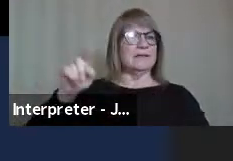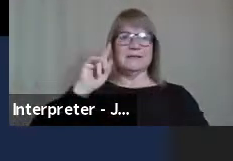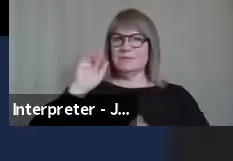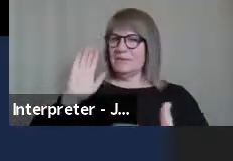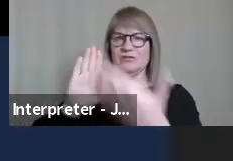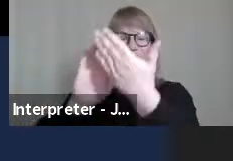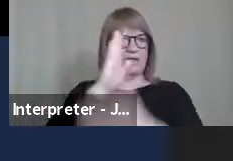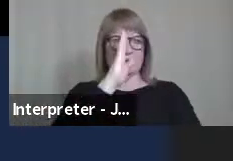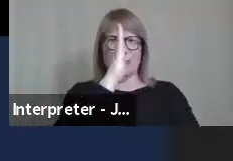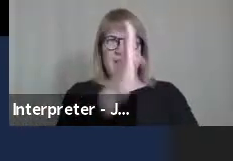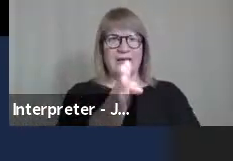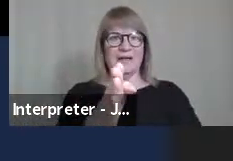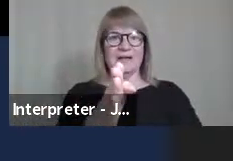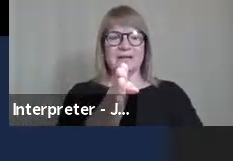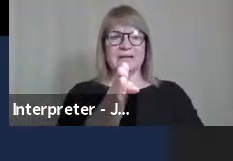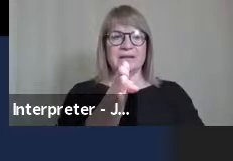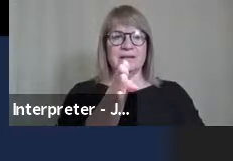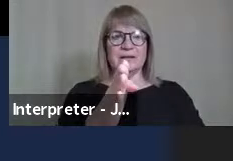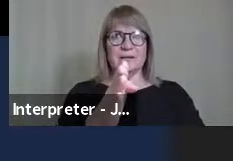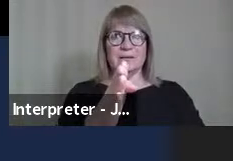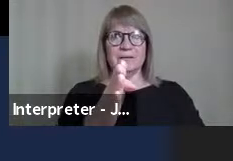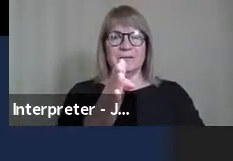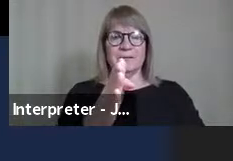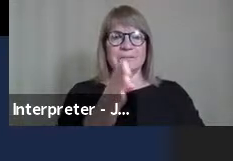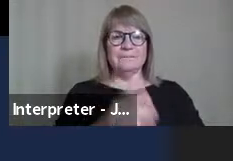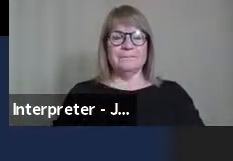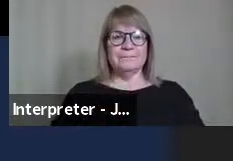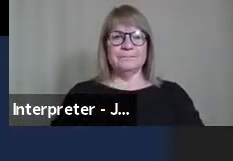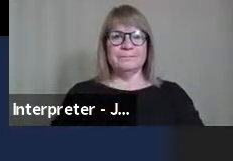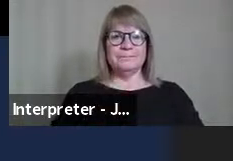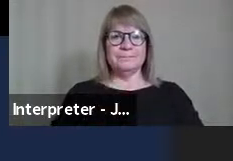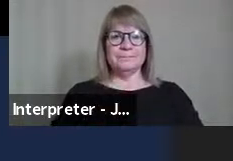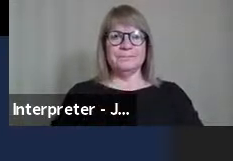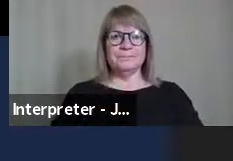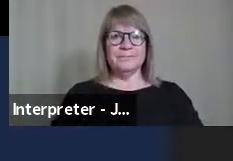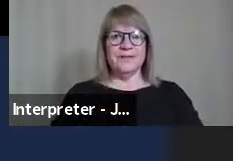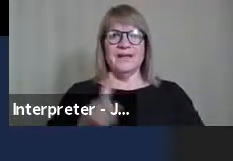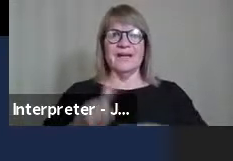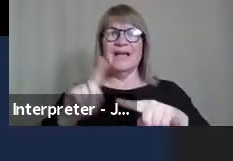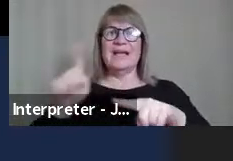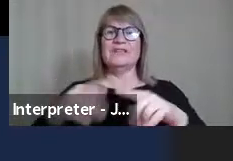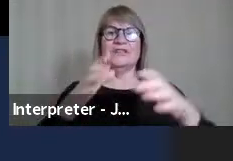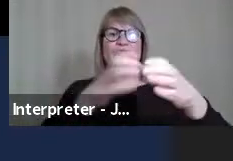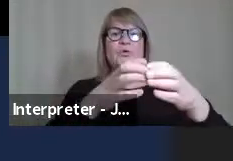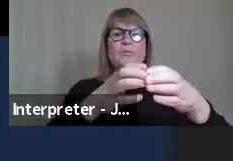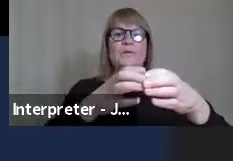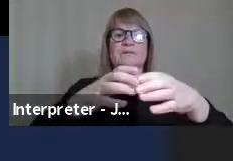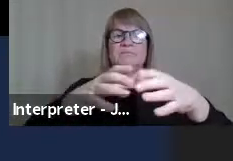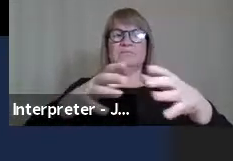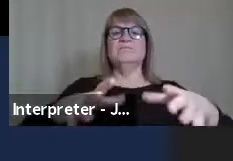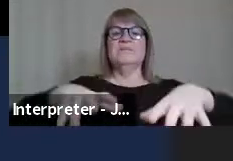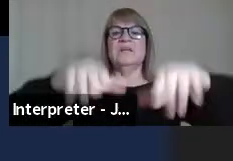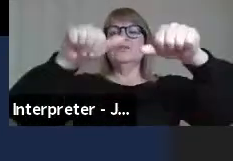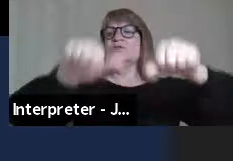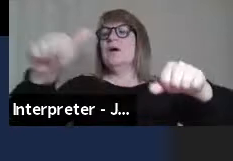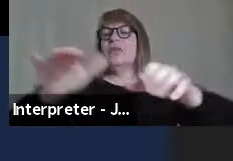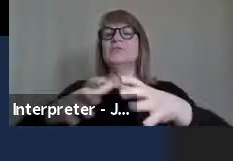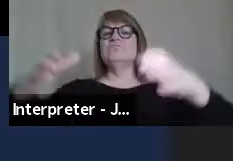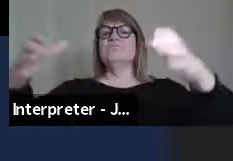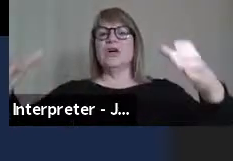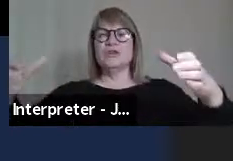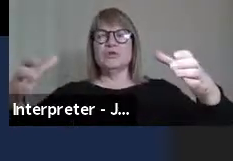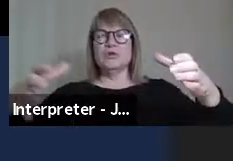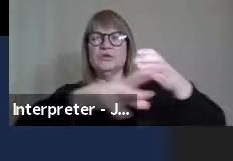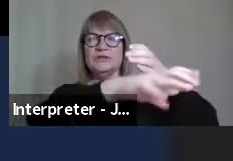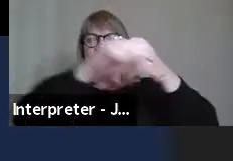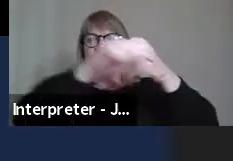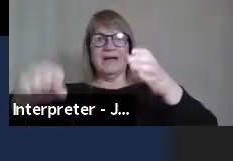explicitly um and that can't just be subsumed within larger answer racist efforts that really needs to be named and discussed